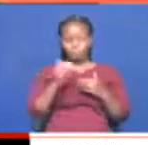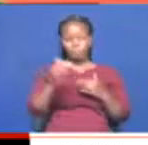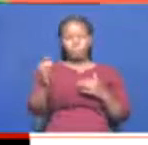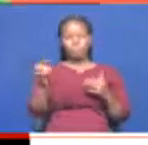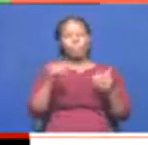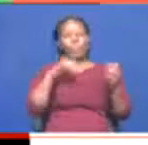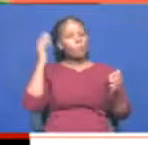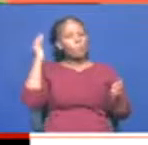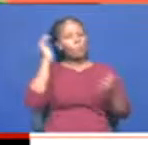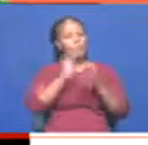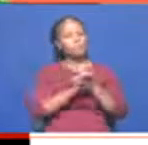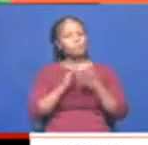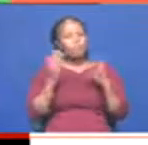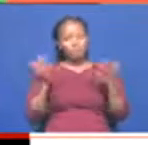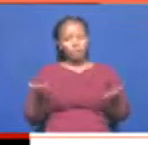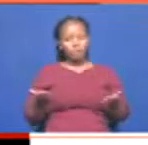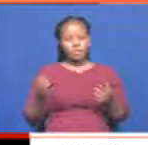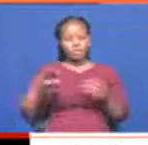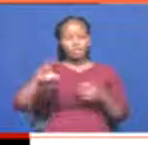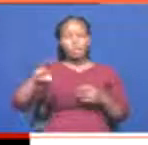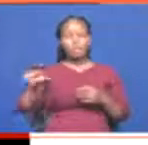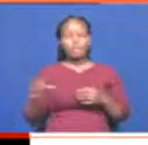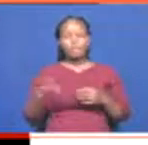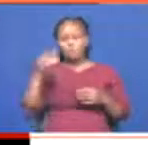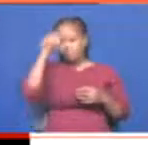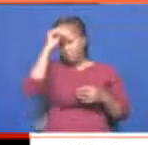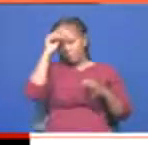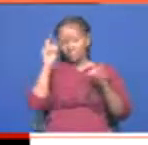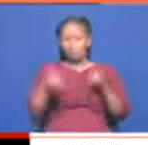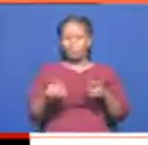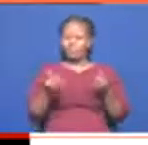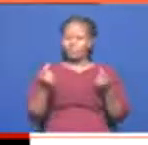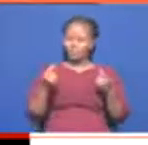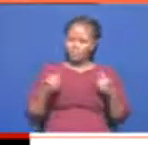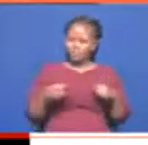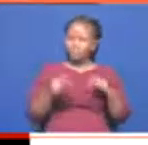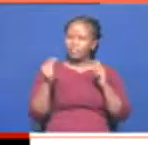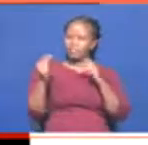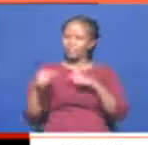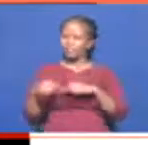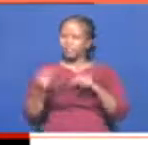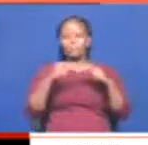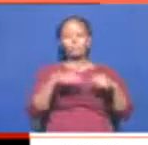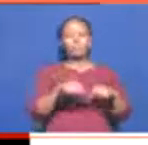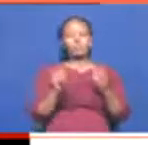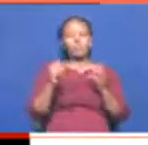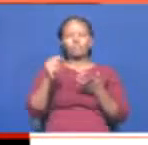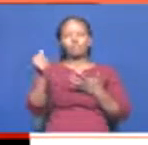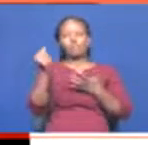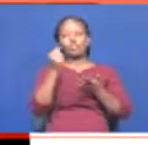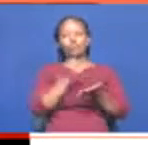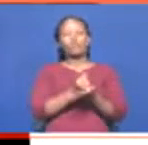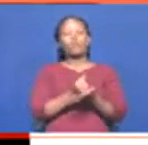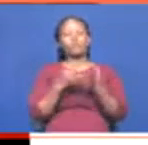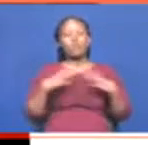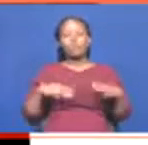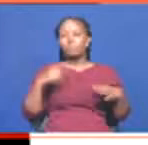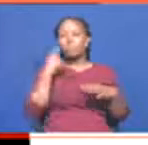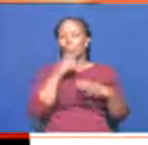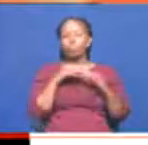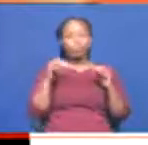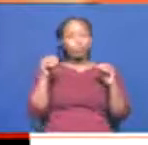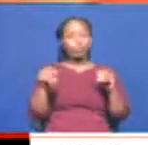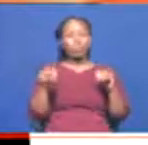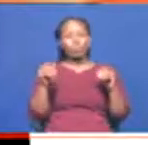county governments should try as much as possible to employ people who are qualified.